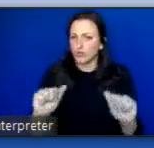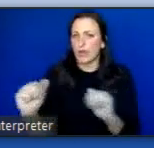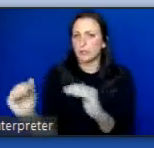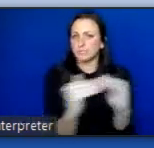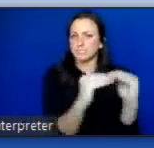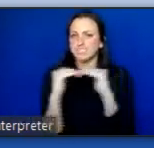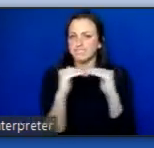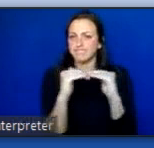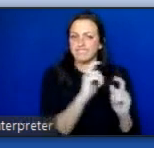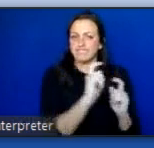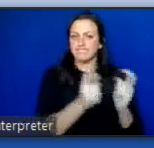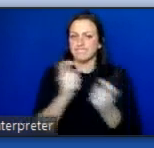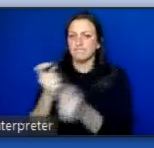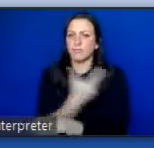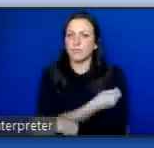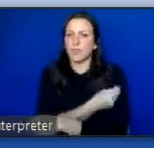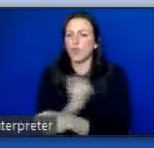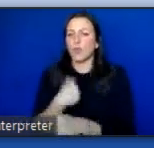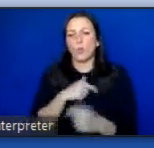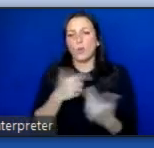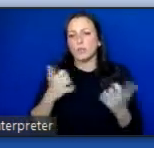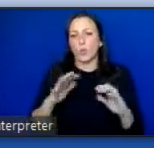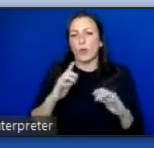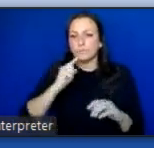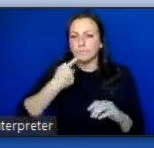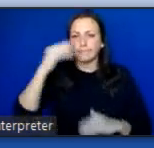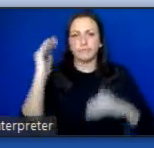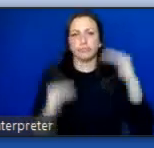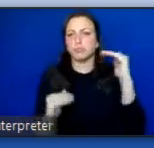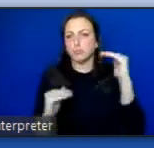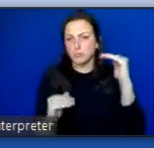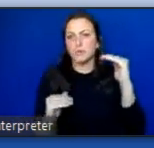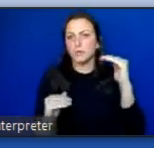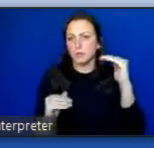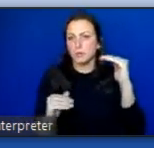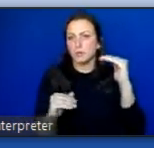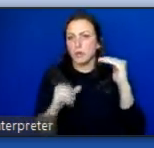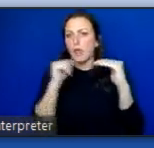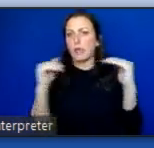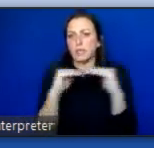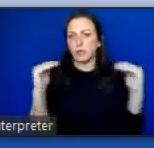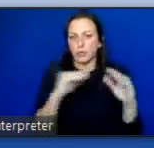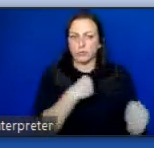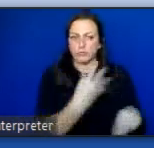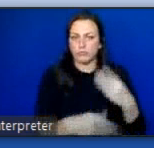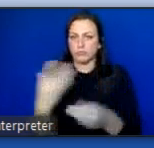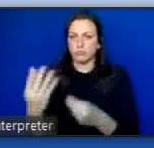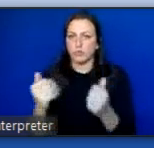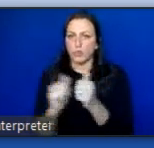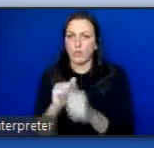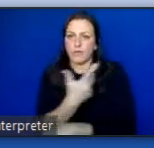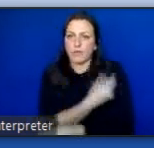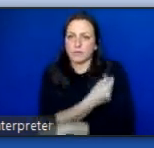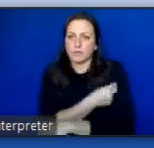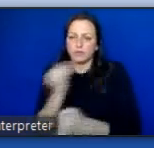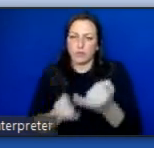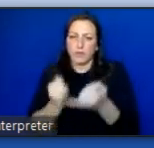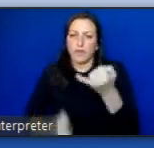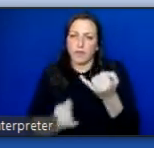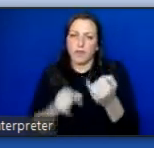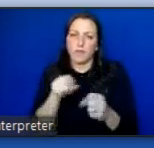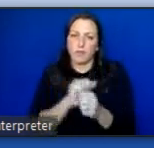sure that we don't have any disparities in vaccination at the end of the pandemic.